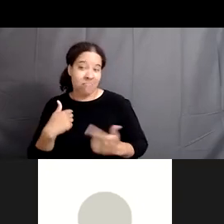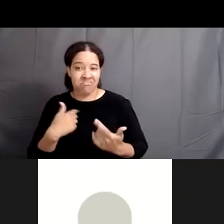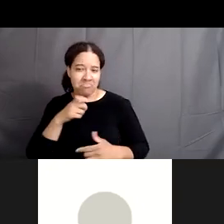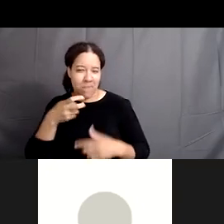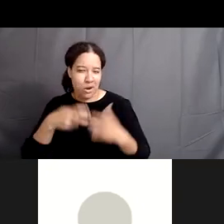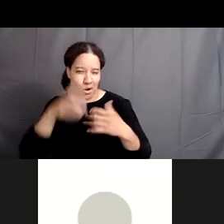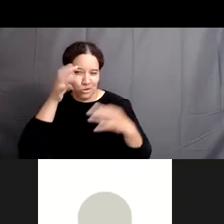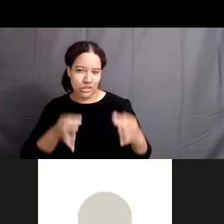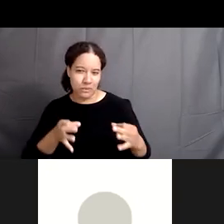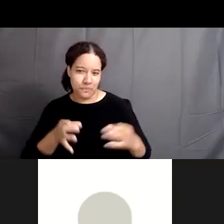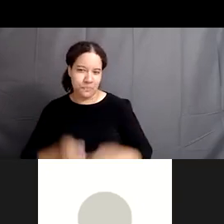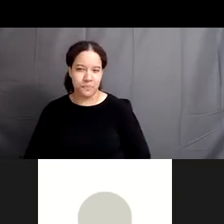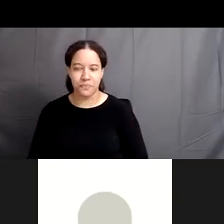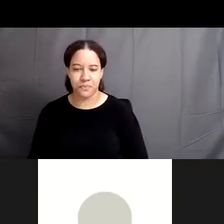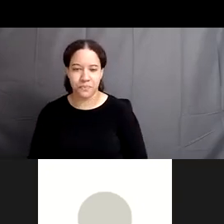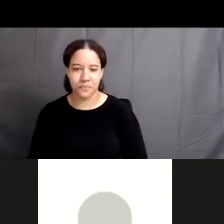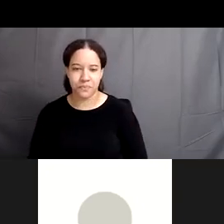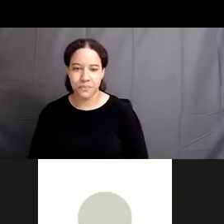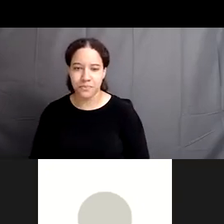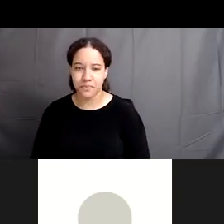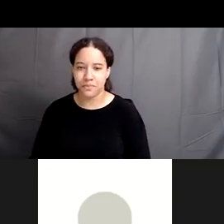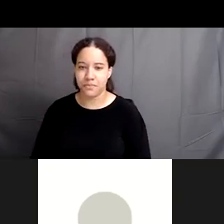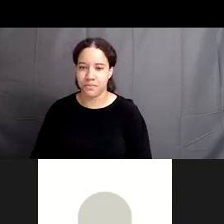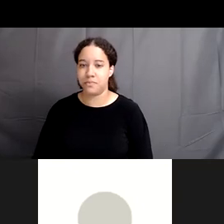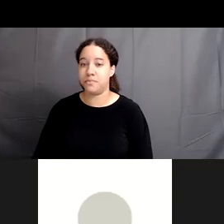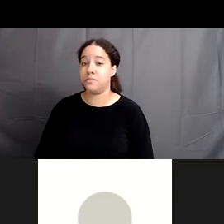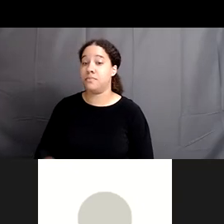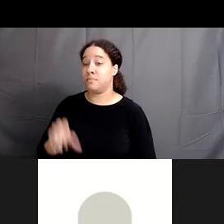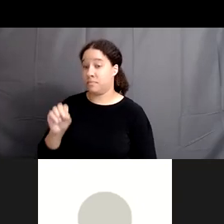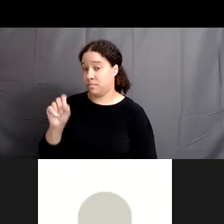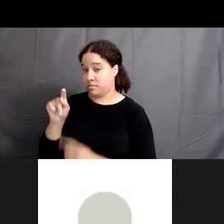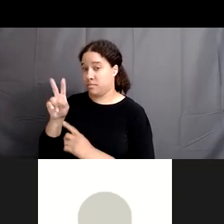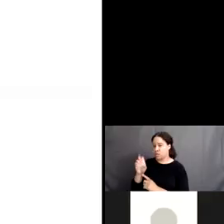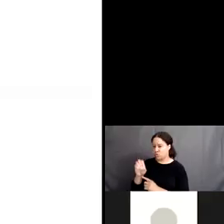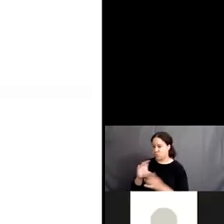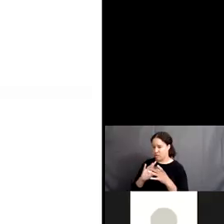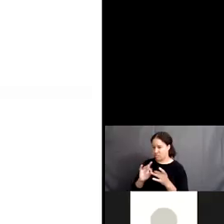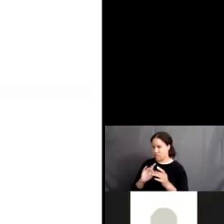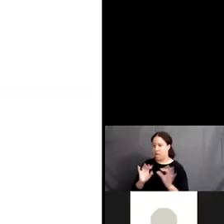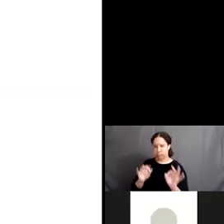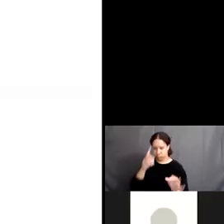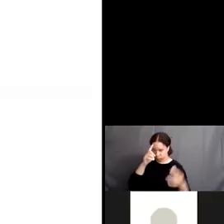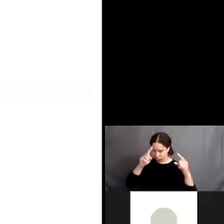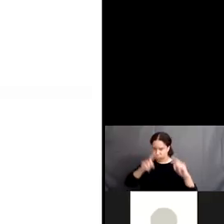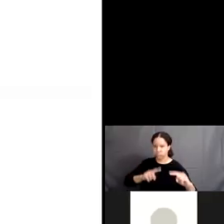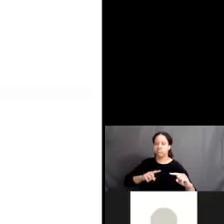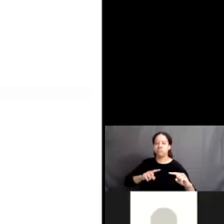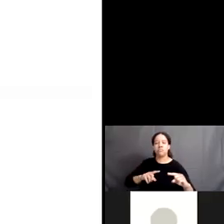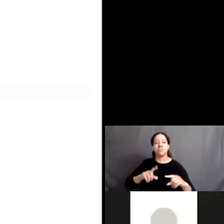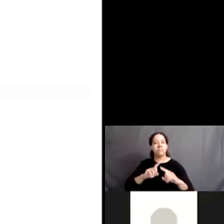Yeah, I agree with so much of what Susie said. And what I will add is that, you know, there